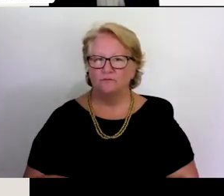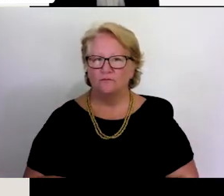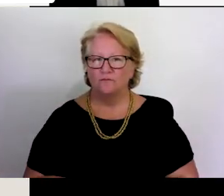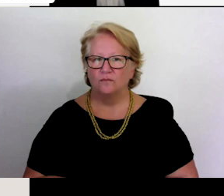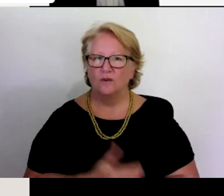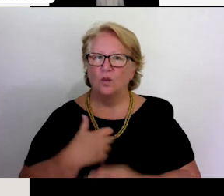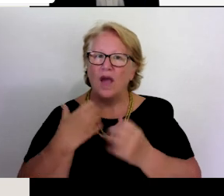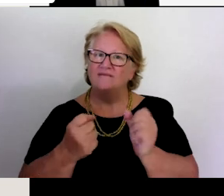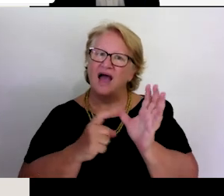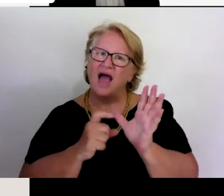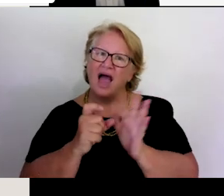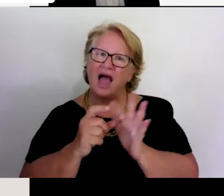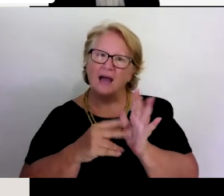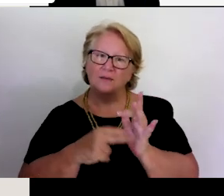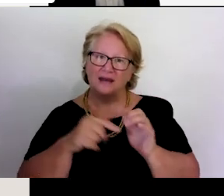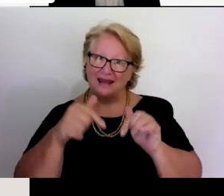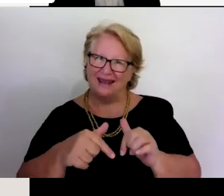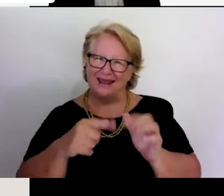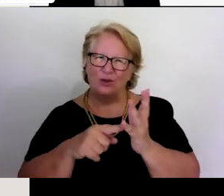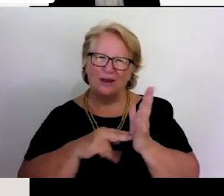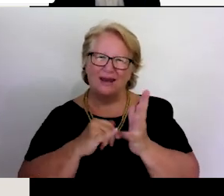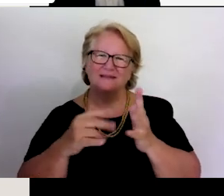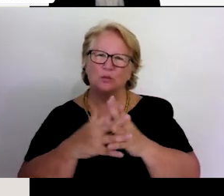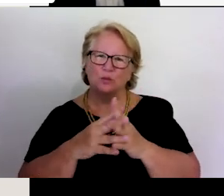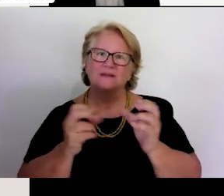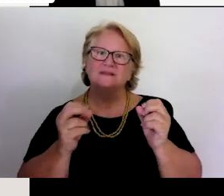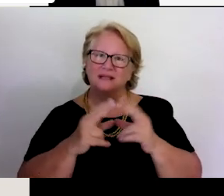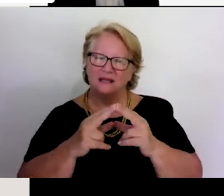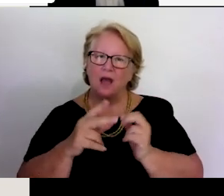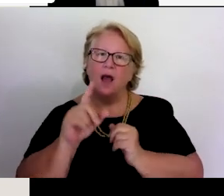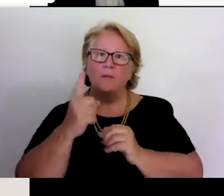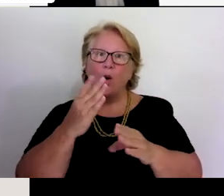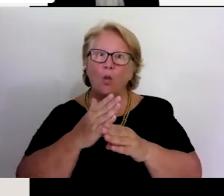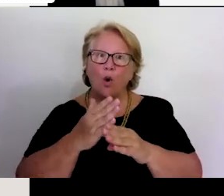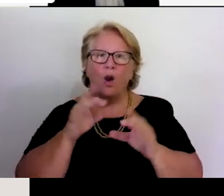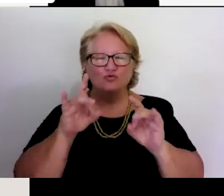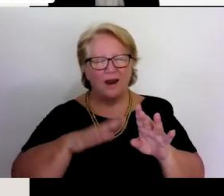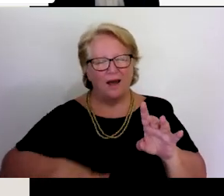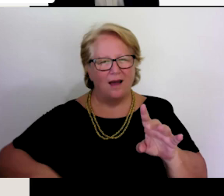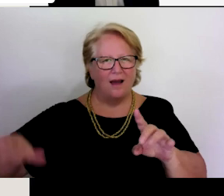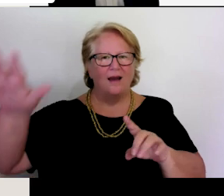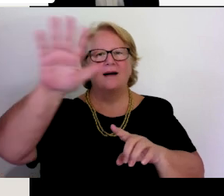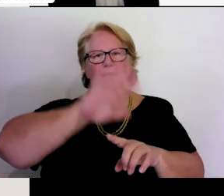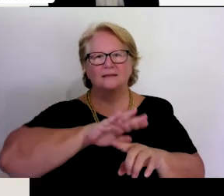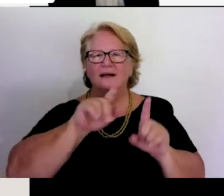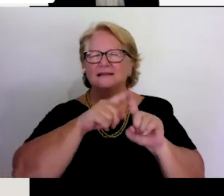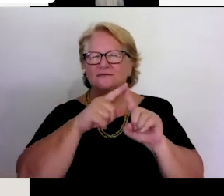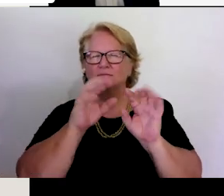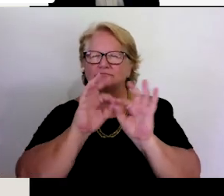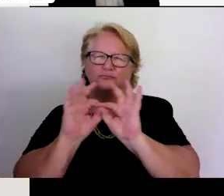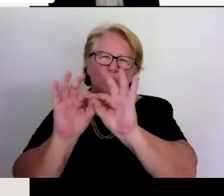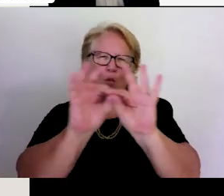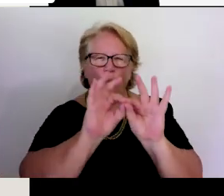at UNSW Sydney, but the work is done all over the country in our many collaborating organisations